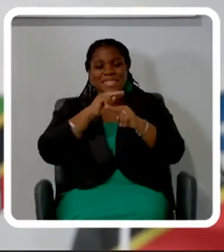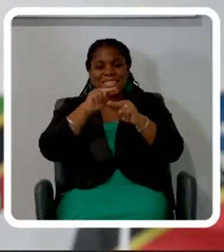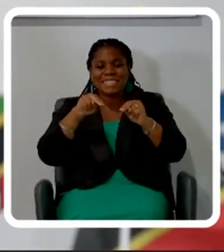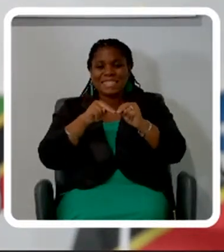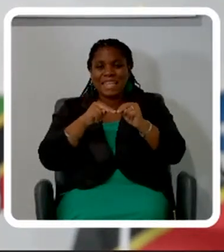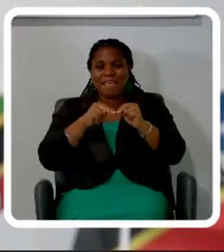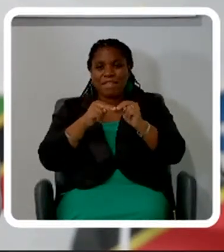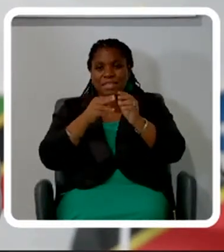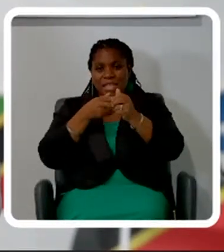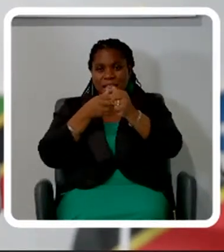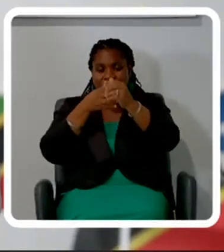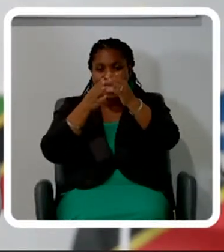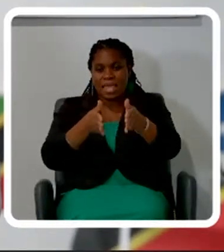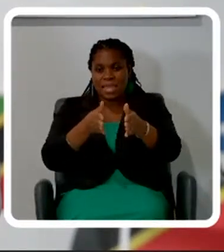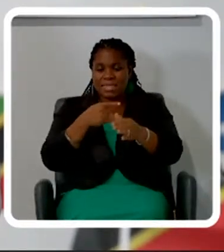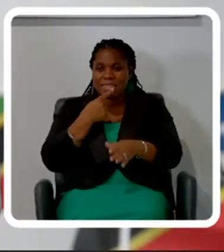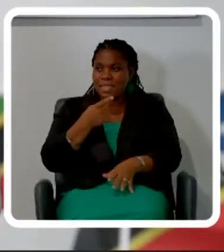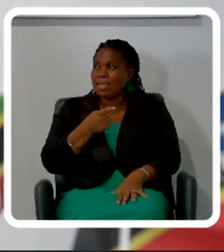Amory Airport